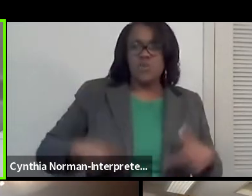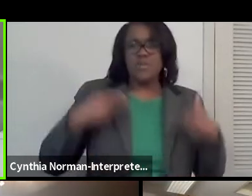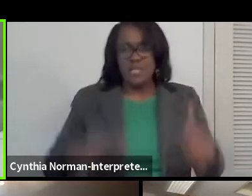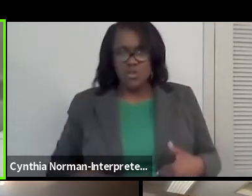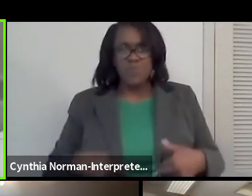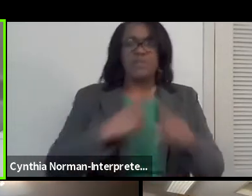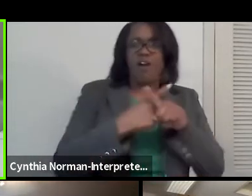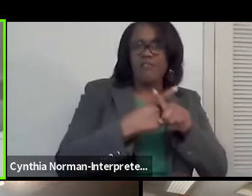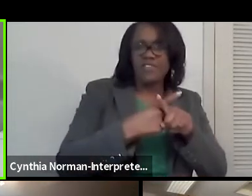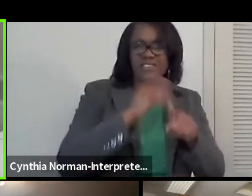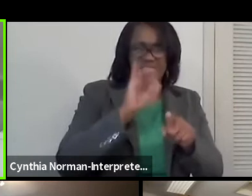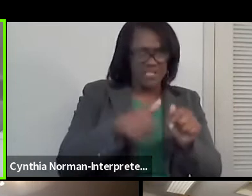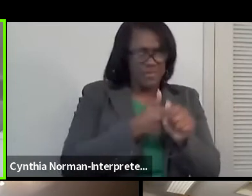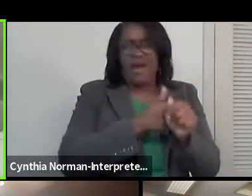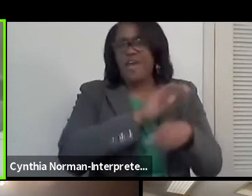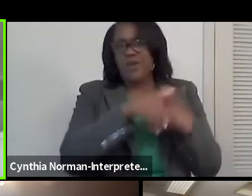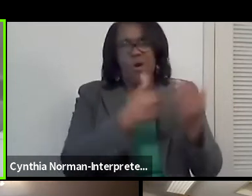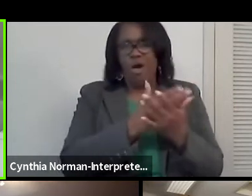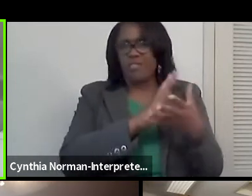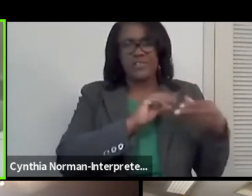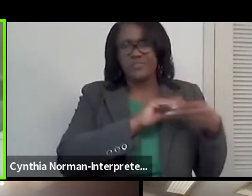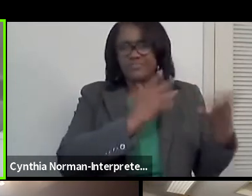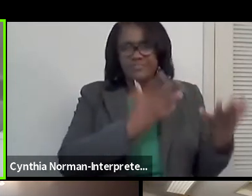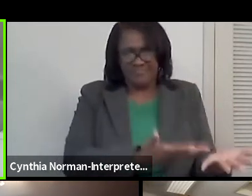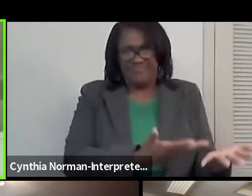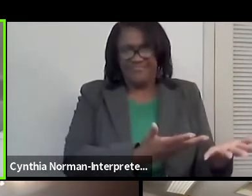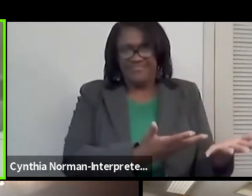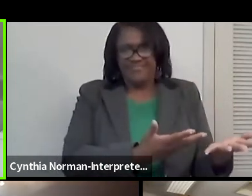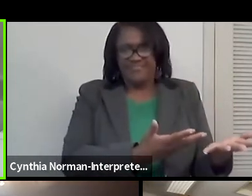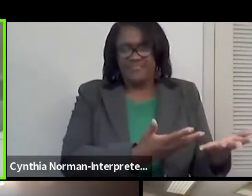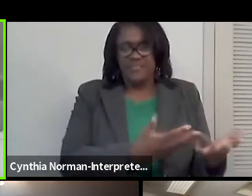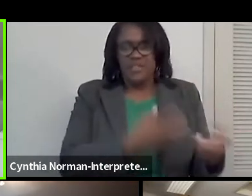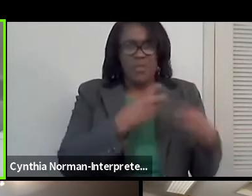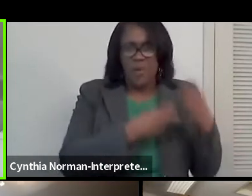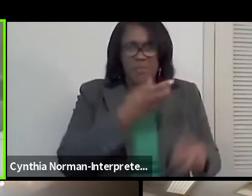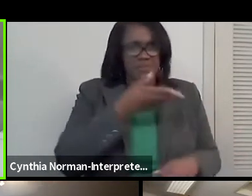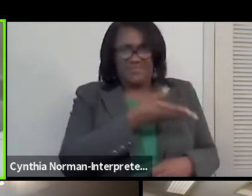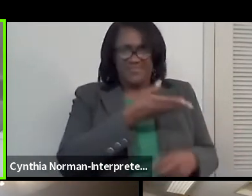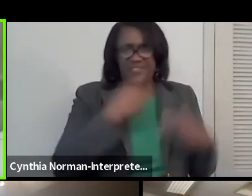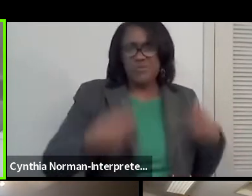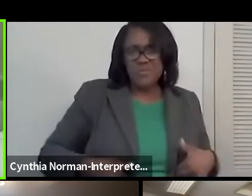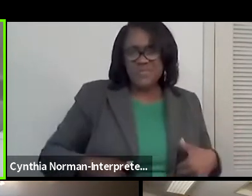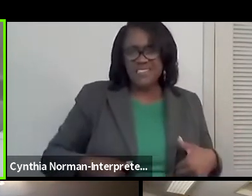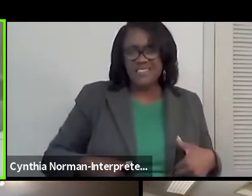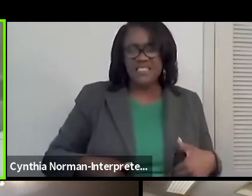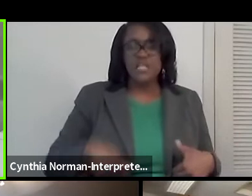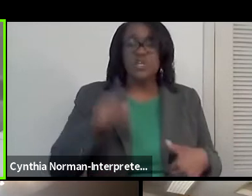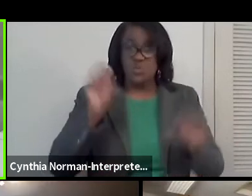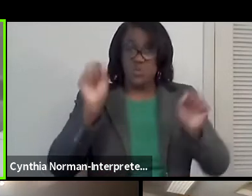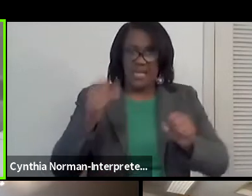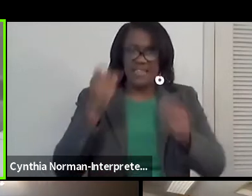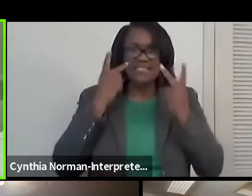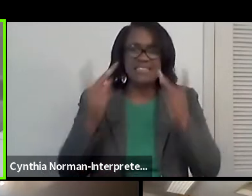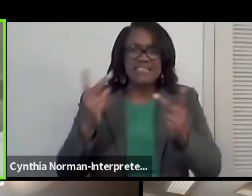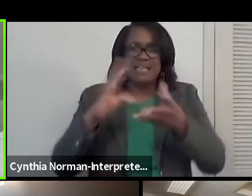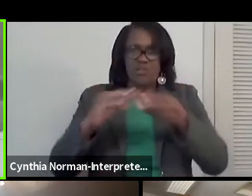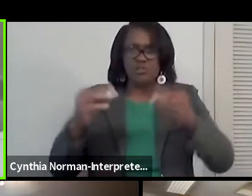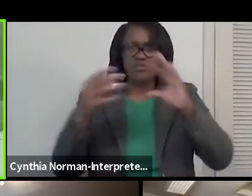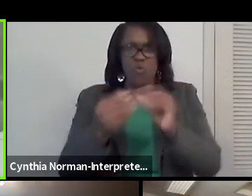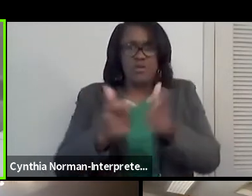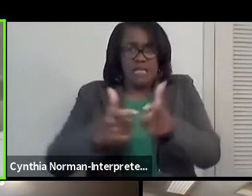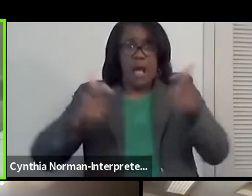that are behind all of these human-wildlife conflicts. And you can kind of start to branch out and see this story that's a lot